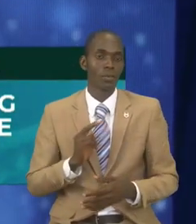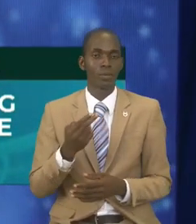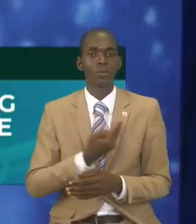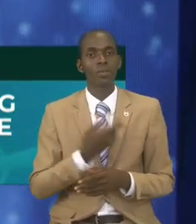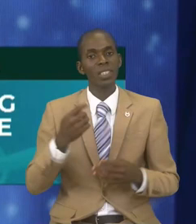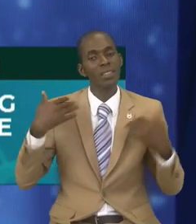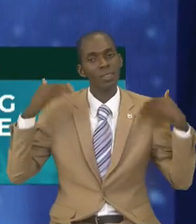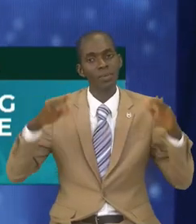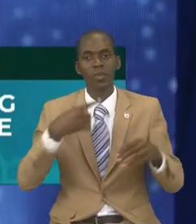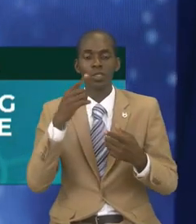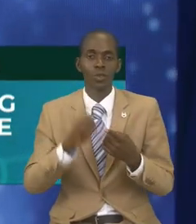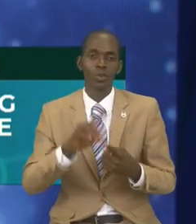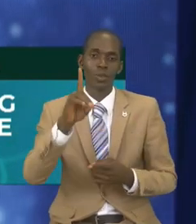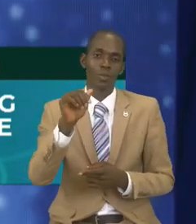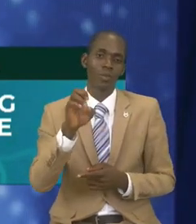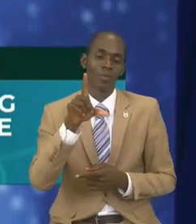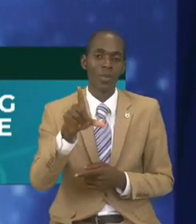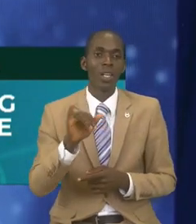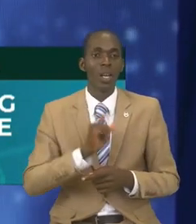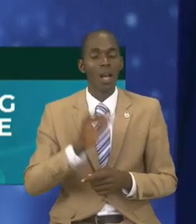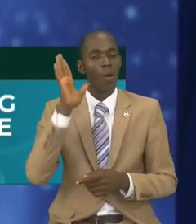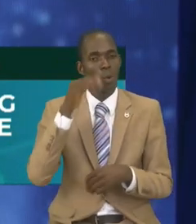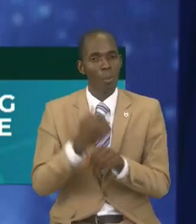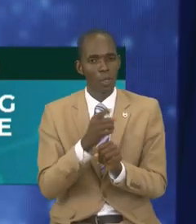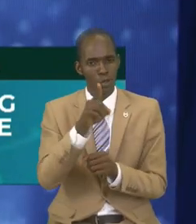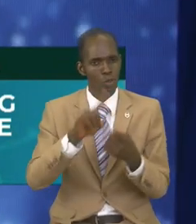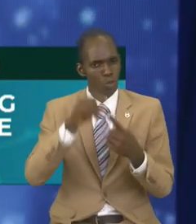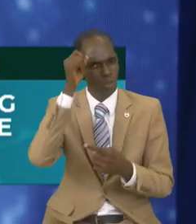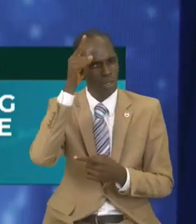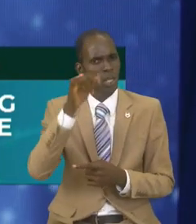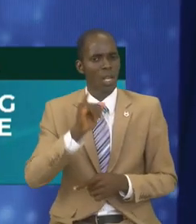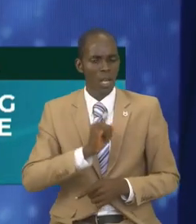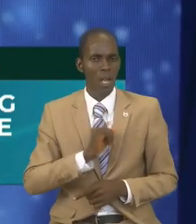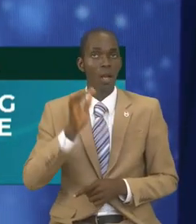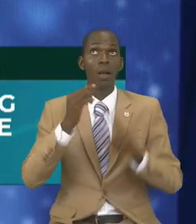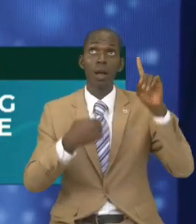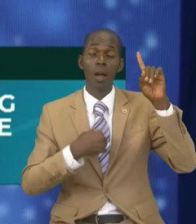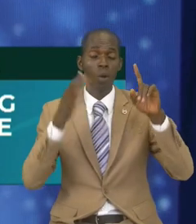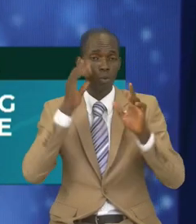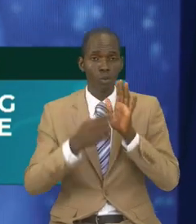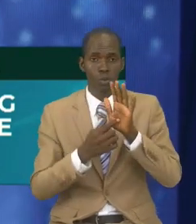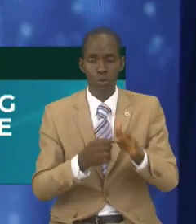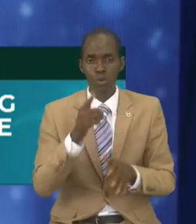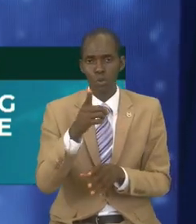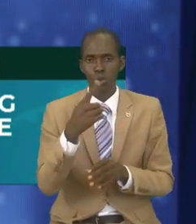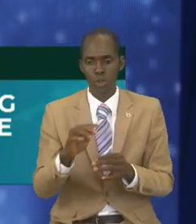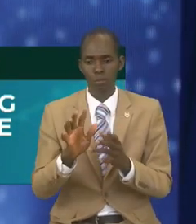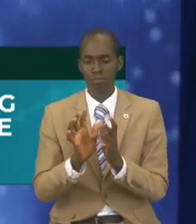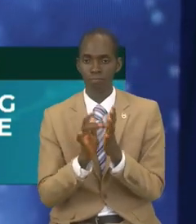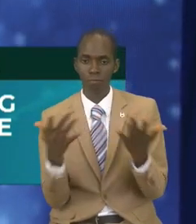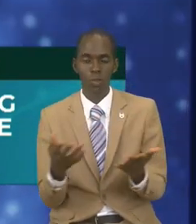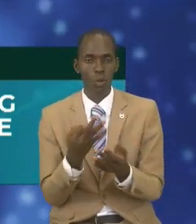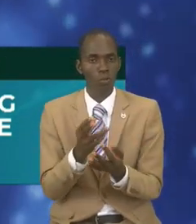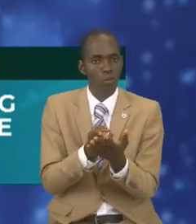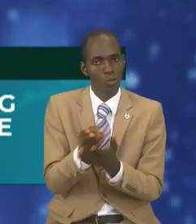Daniel, he said, I will make you to understand, I will show you the scripture of truth, the truth of